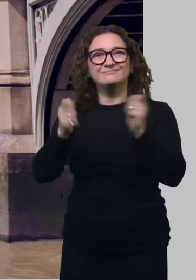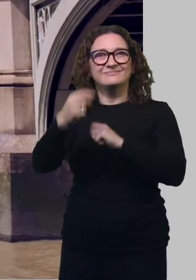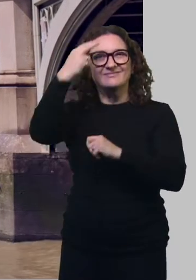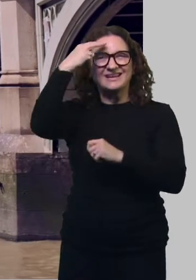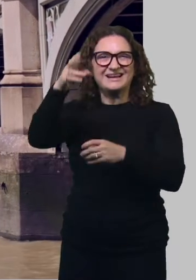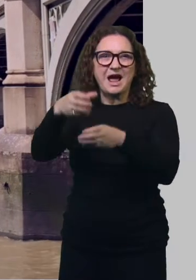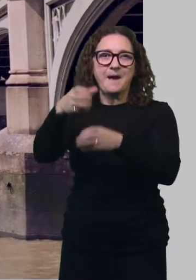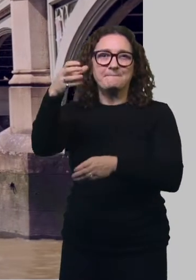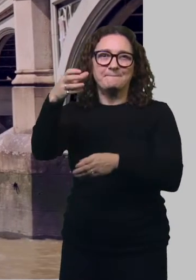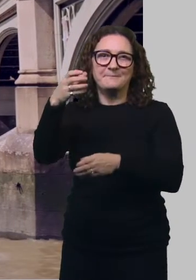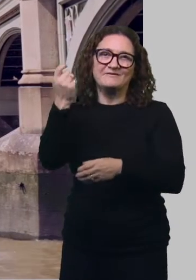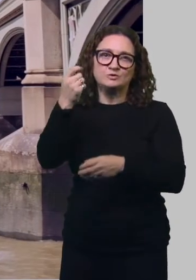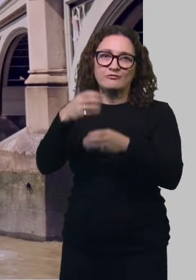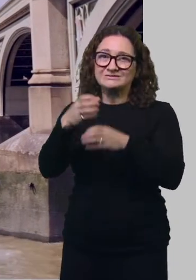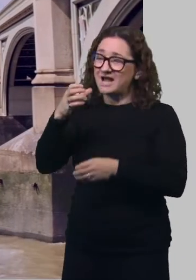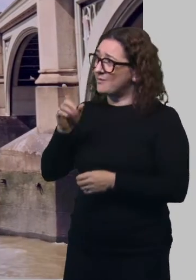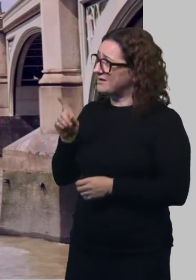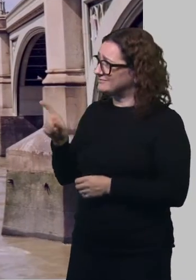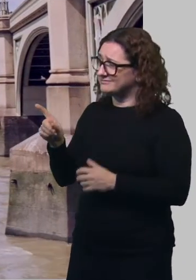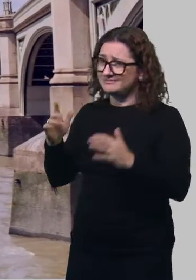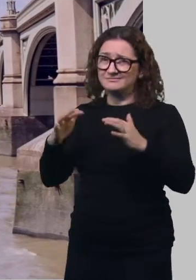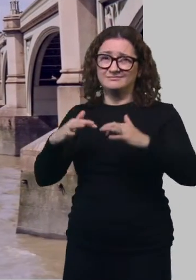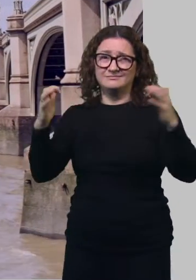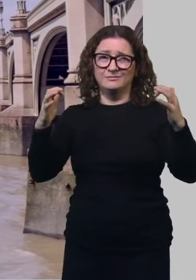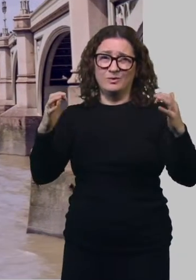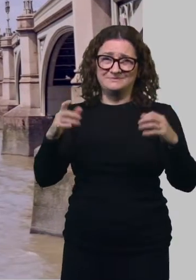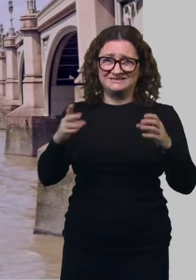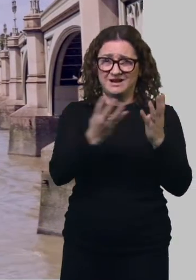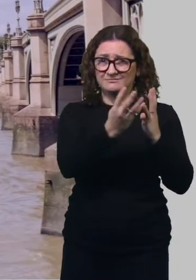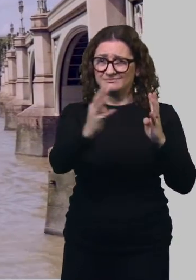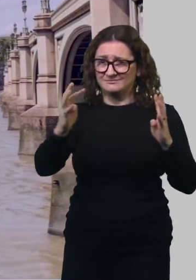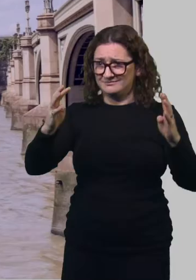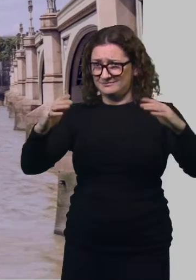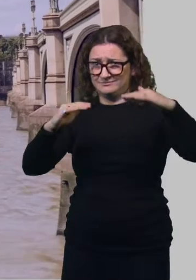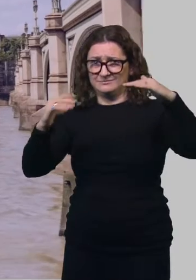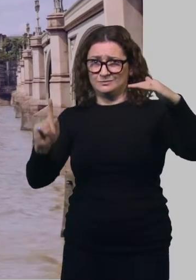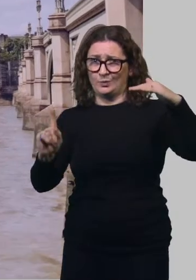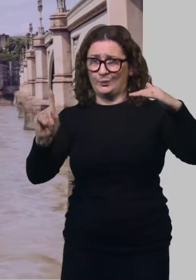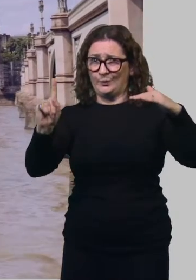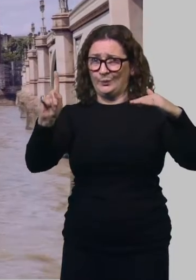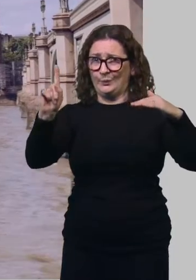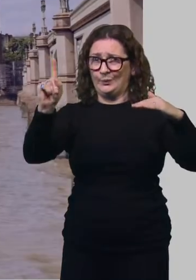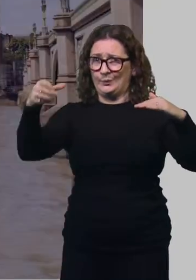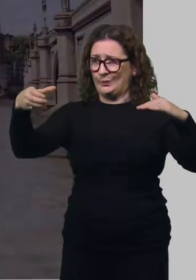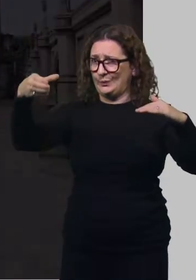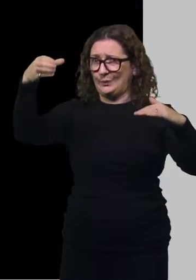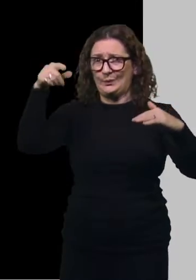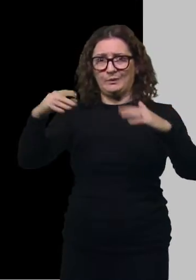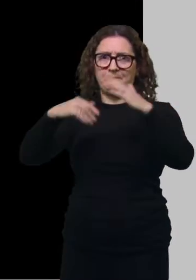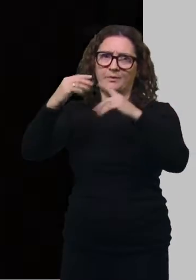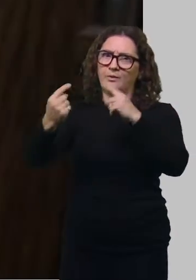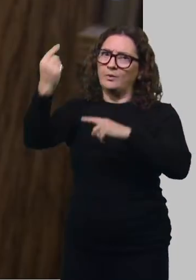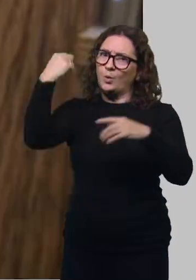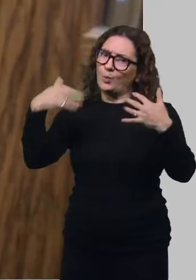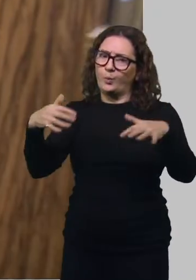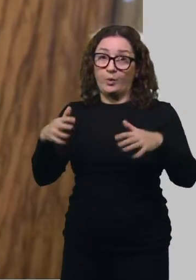tower in the world when it was built. It would have dominated the London skyline in the way that the Shard does today. Let's now go inside.